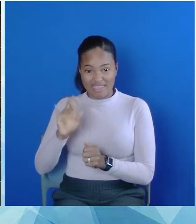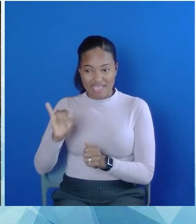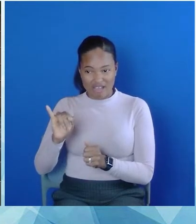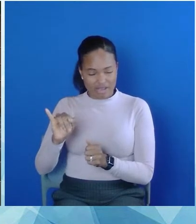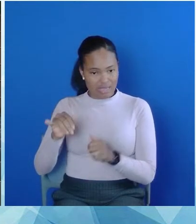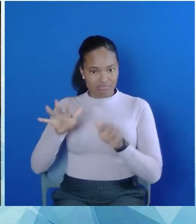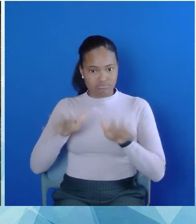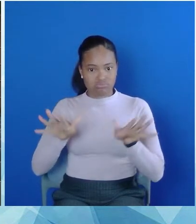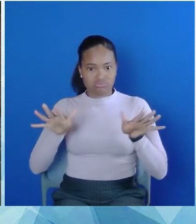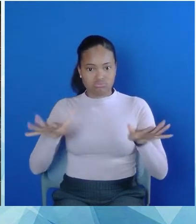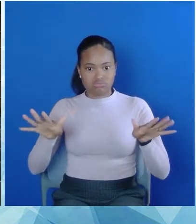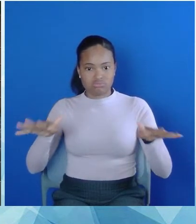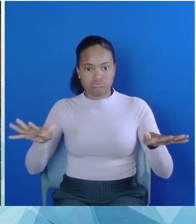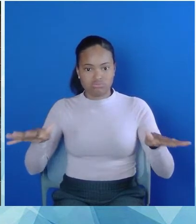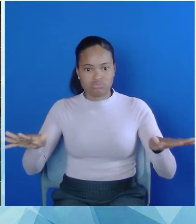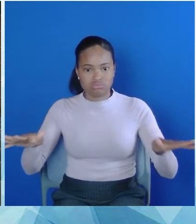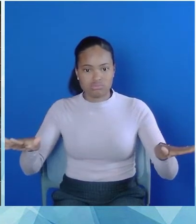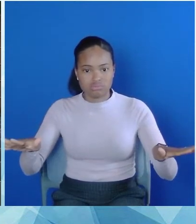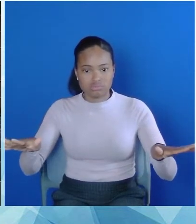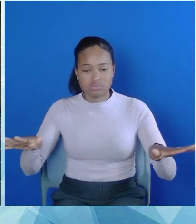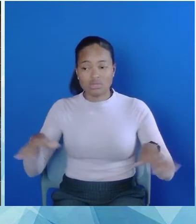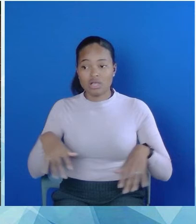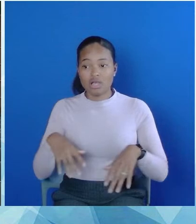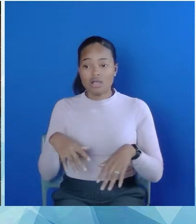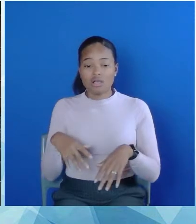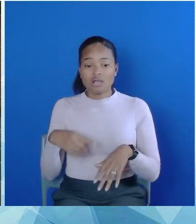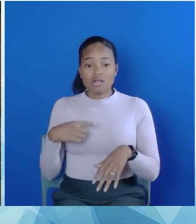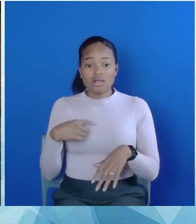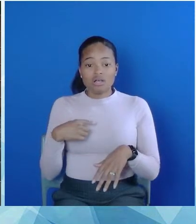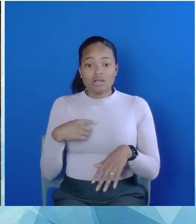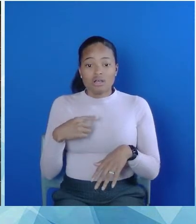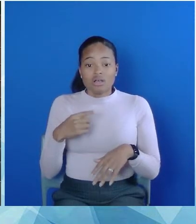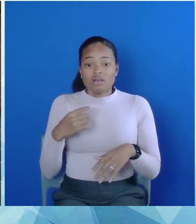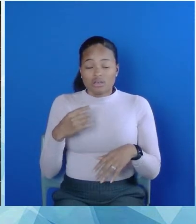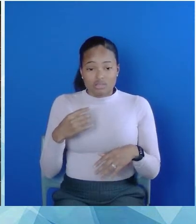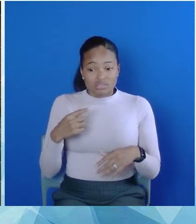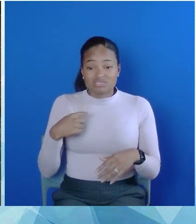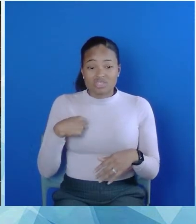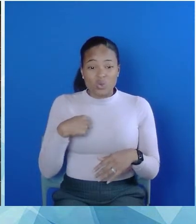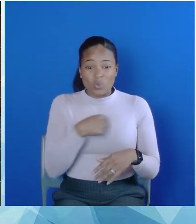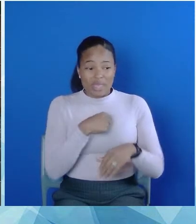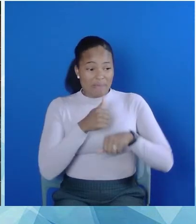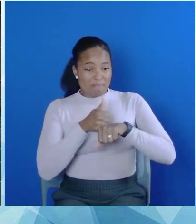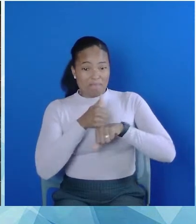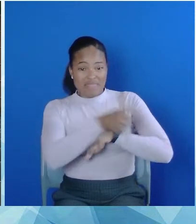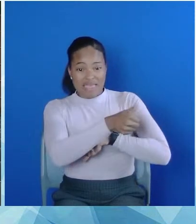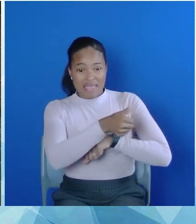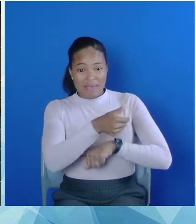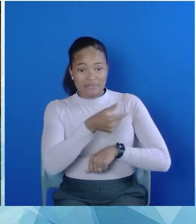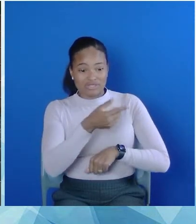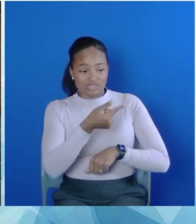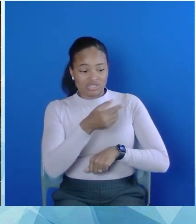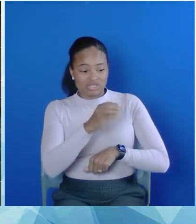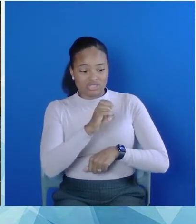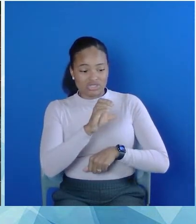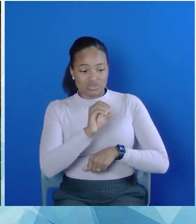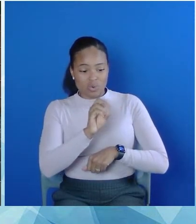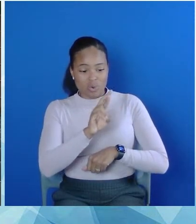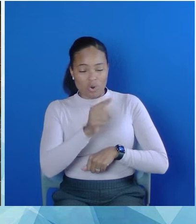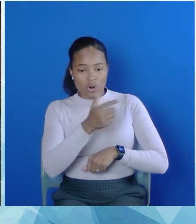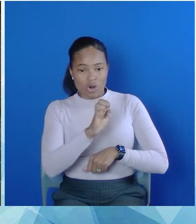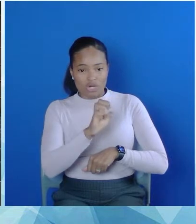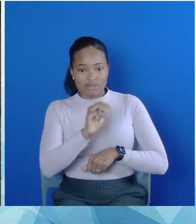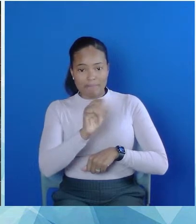really, we're holding the wrong person accountable. We're holding George Martin accountable for this, but Annette is the one who should be held accountable.